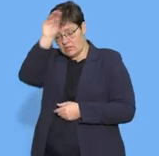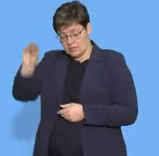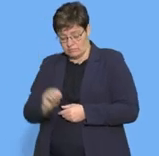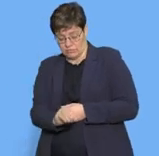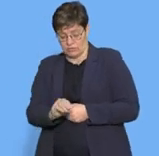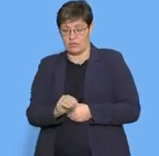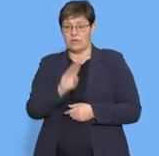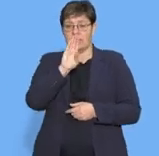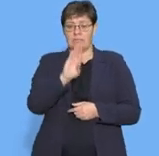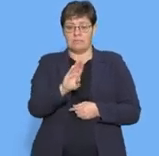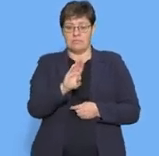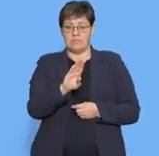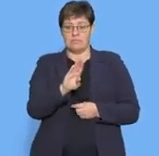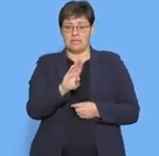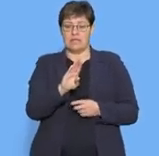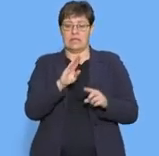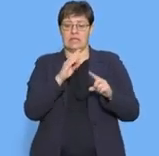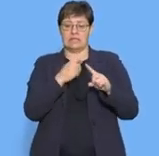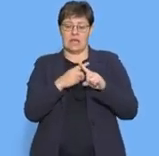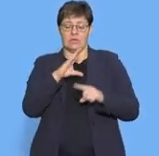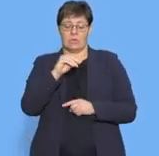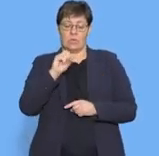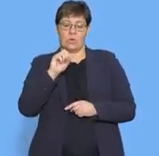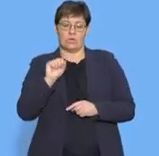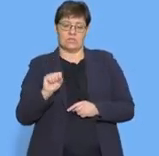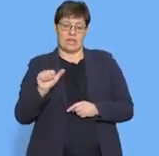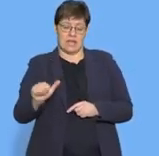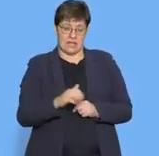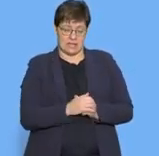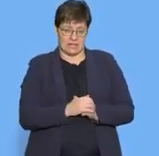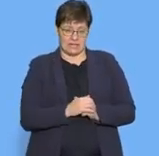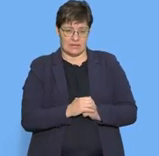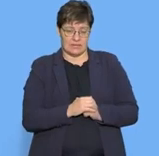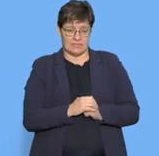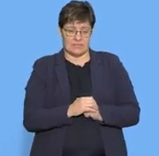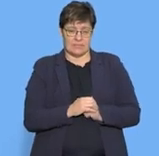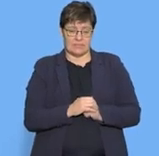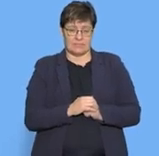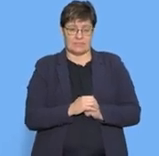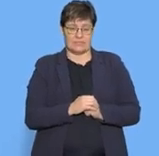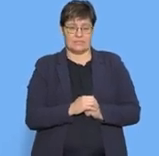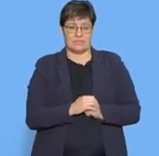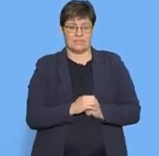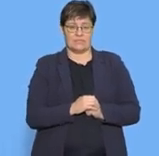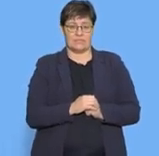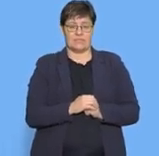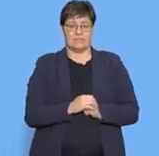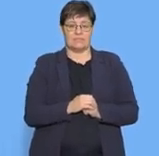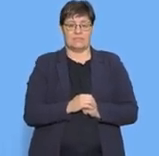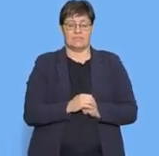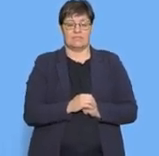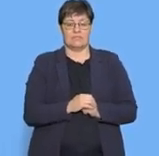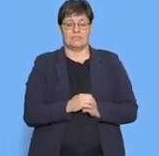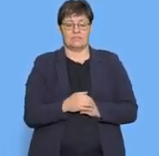this piece of the equation is here. So it's going to be C minus B cos A.